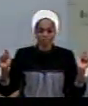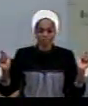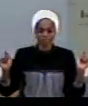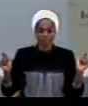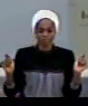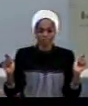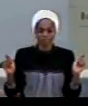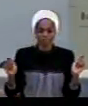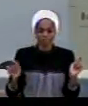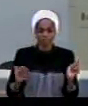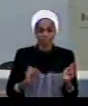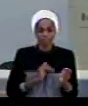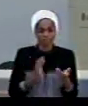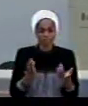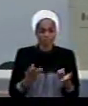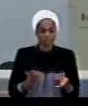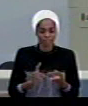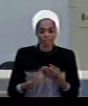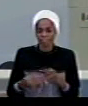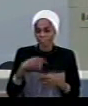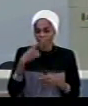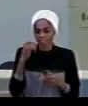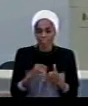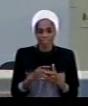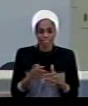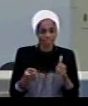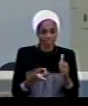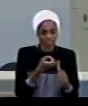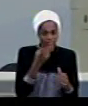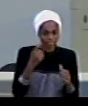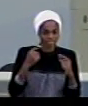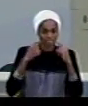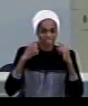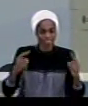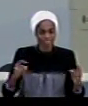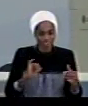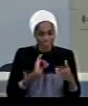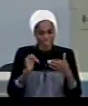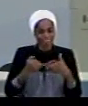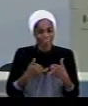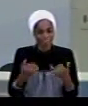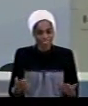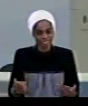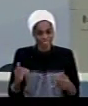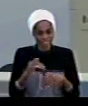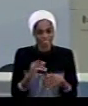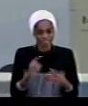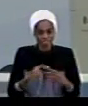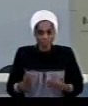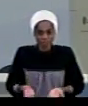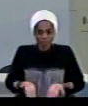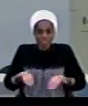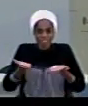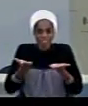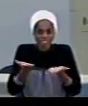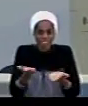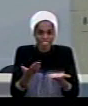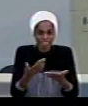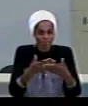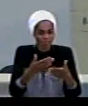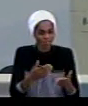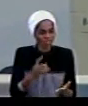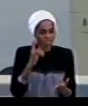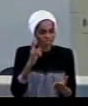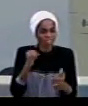I want to say that the first announcement I have tonight to present before you, the